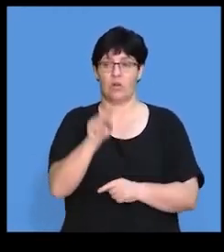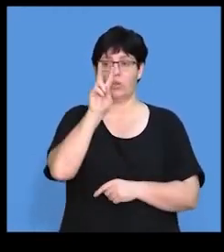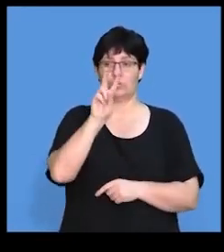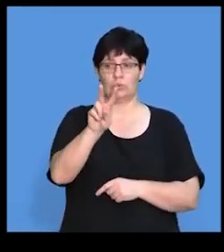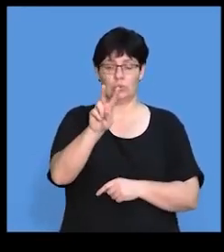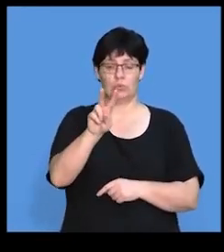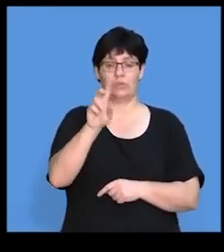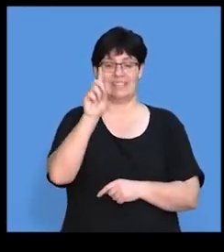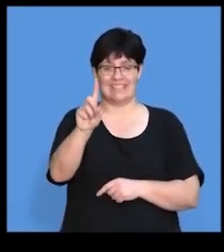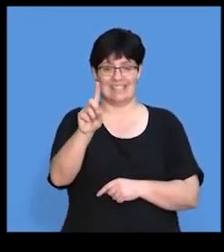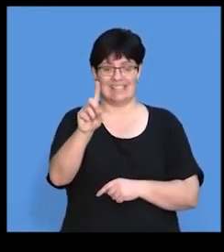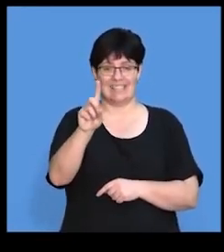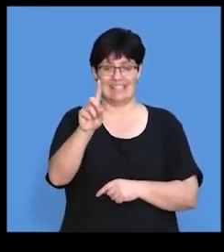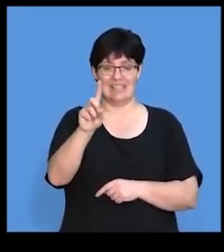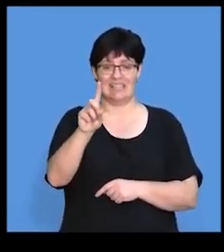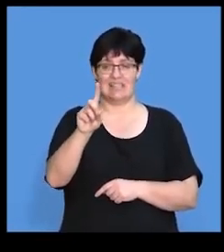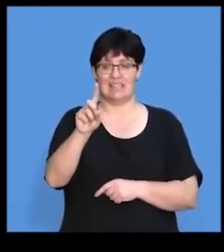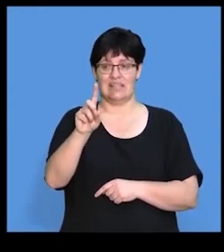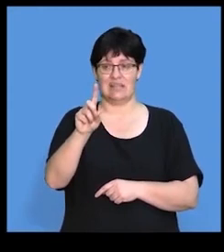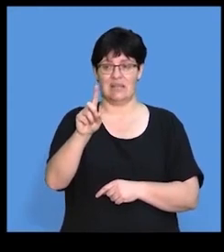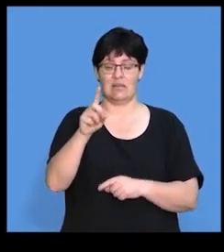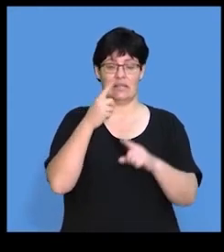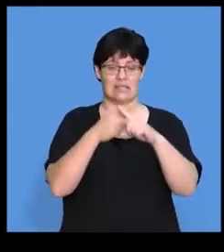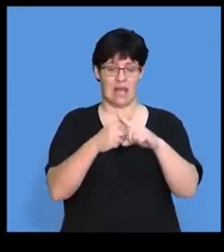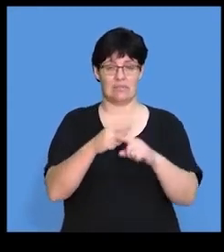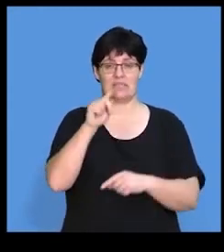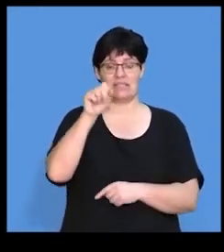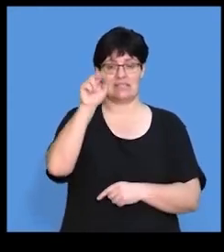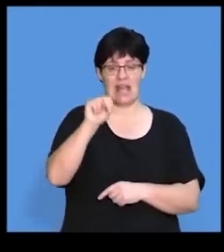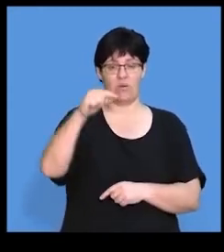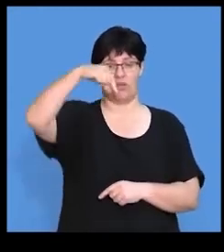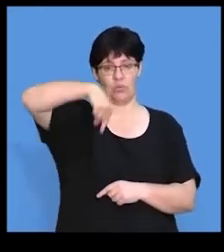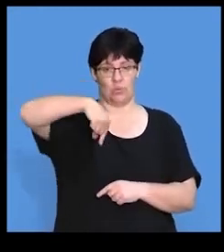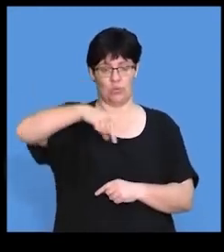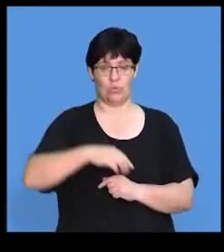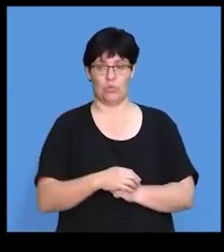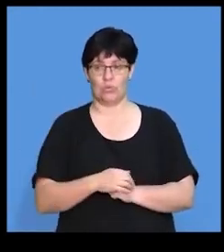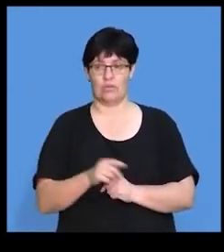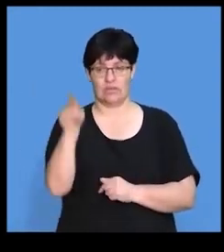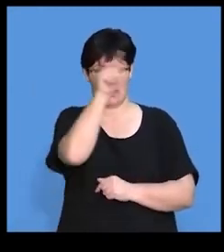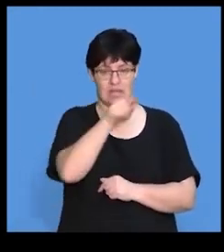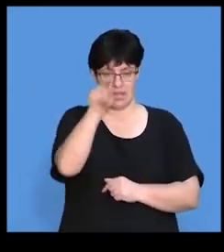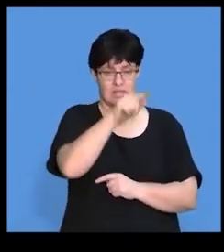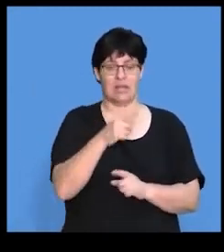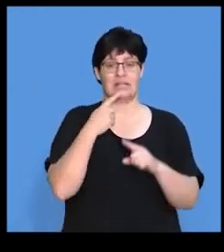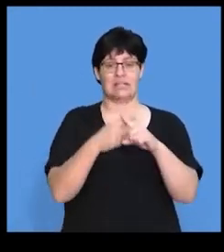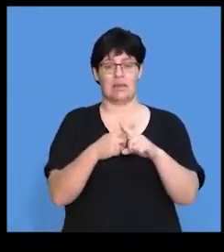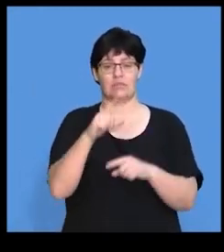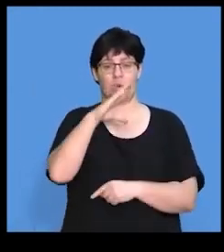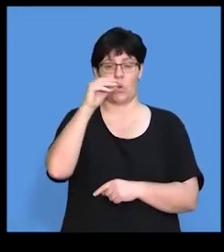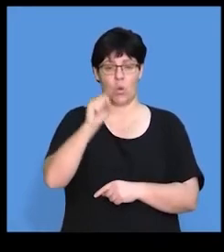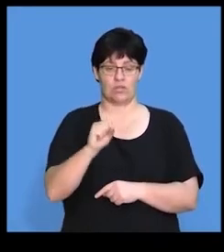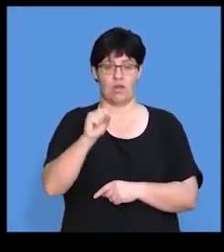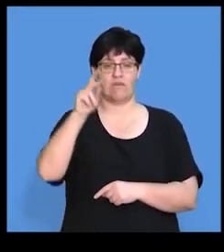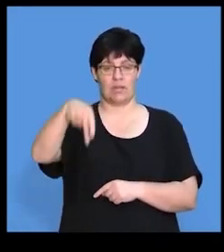to 2d, 2 times d times tan of Q, there it is,